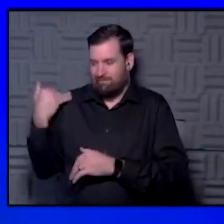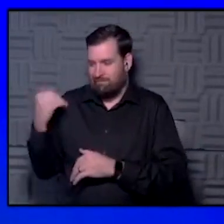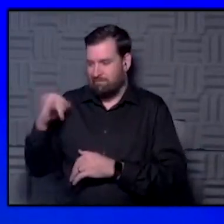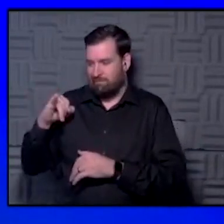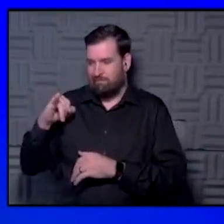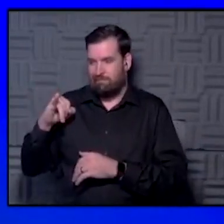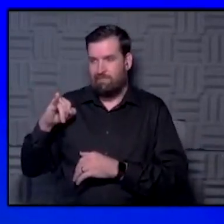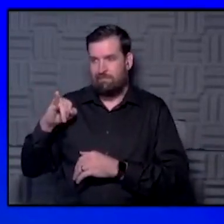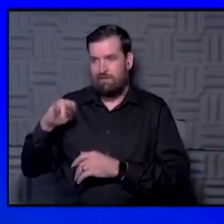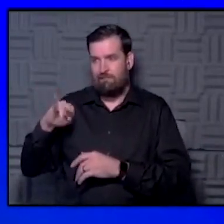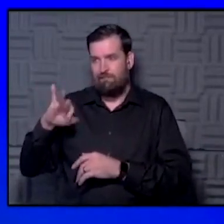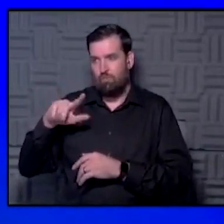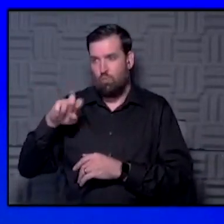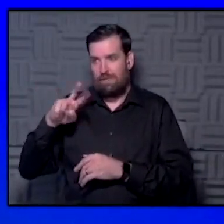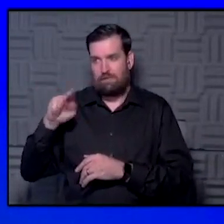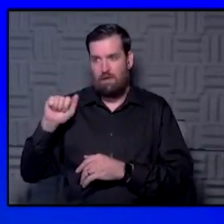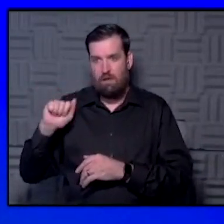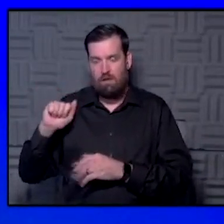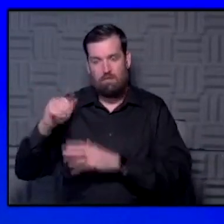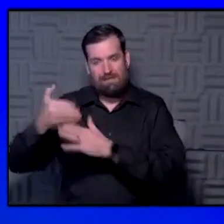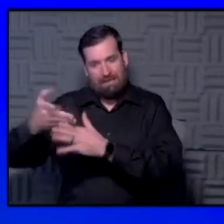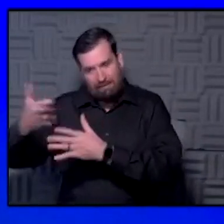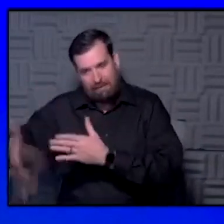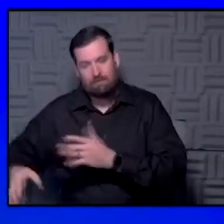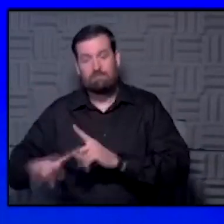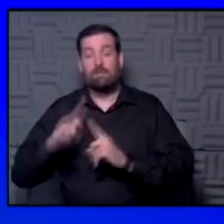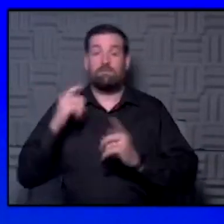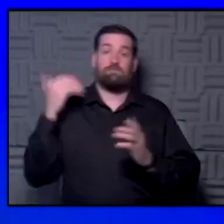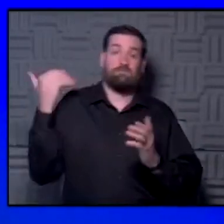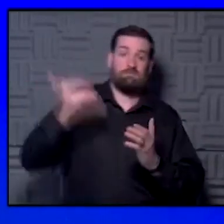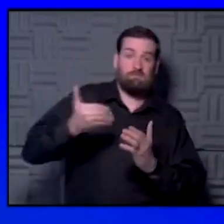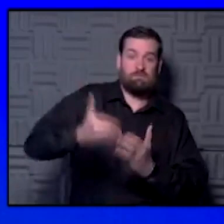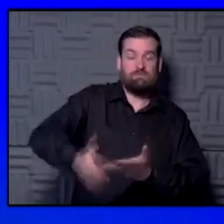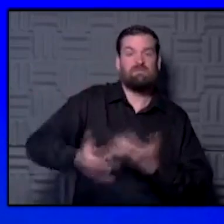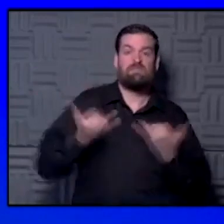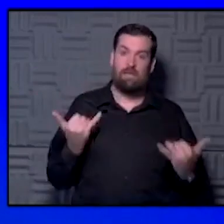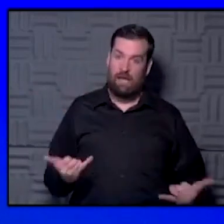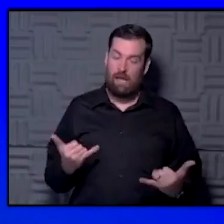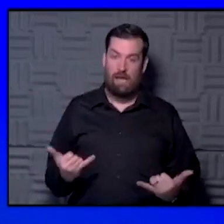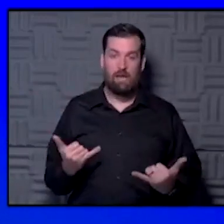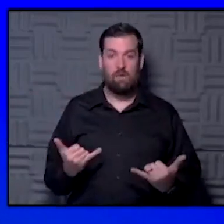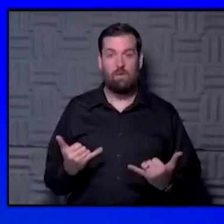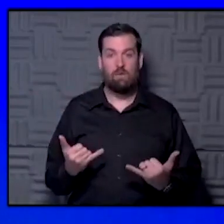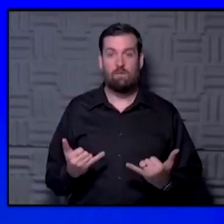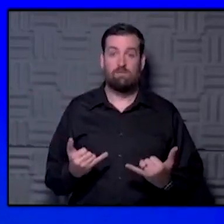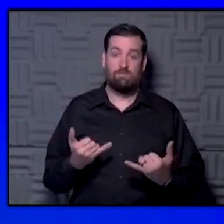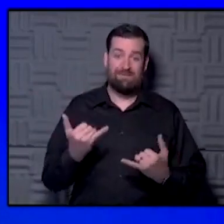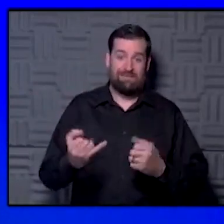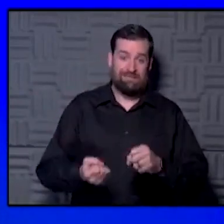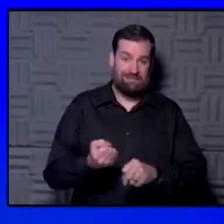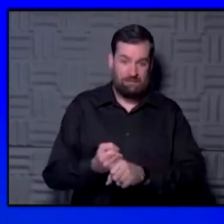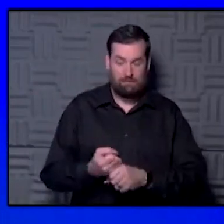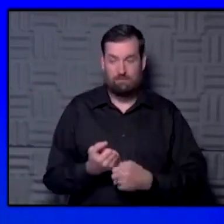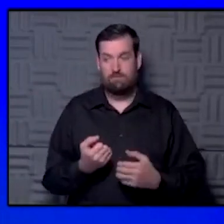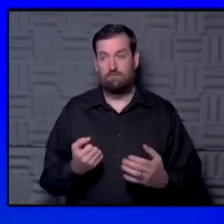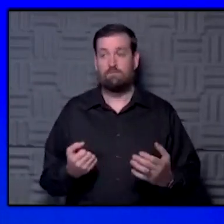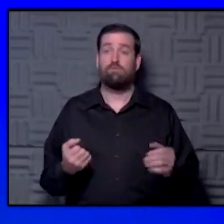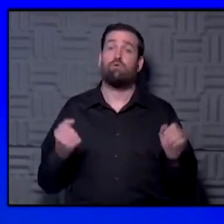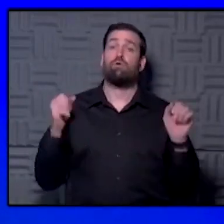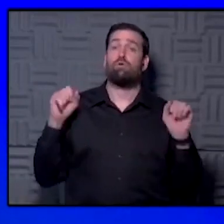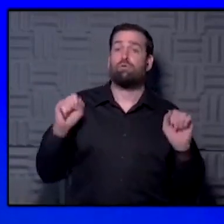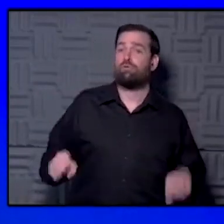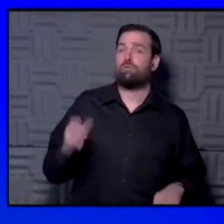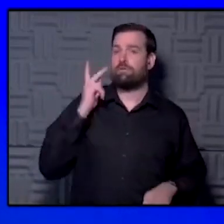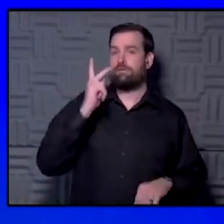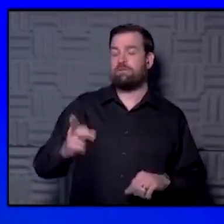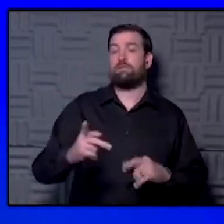pandemic was starting here in the United States. But I think as we move further into it in the United States now, in this experience, in this flu season, we could see